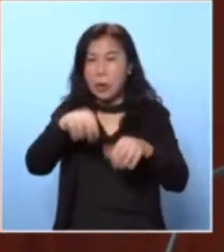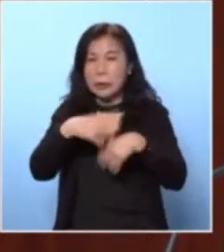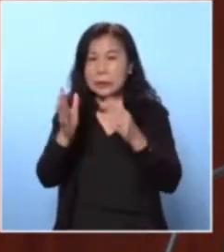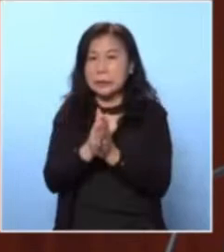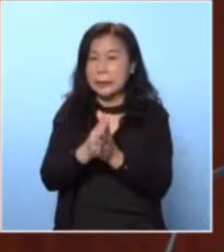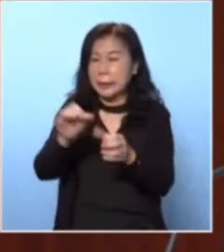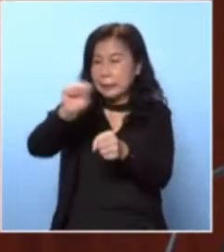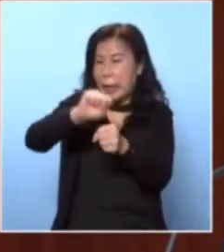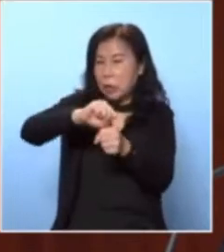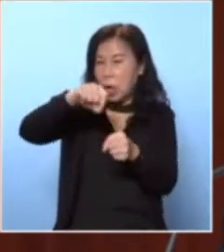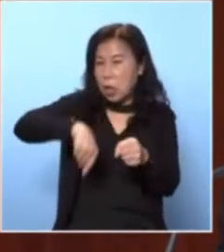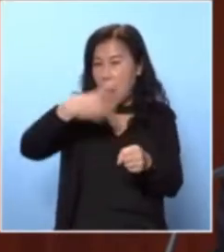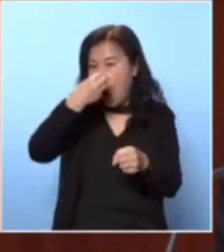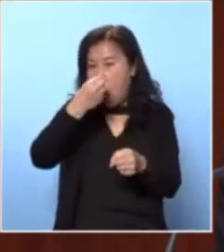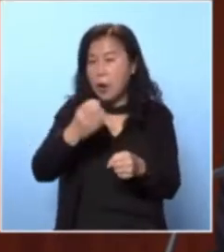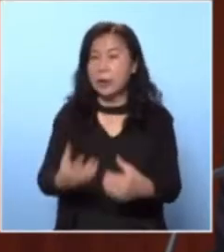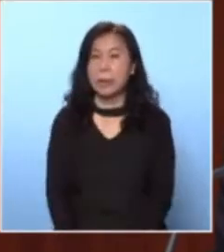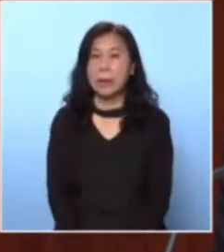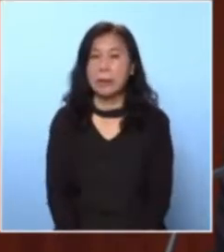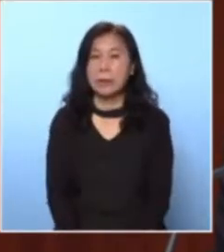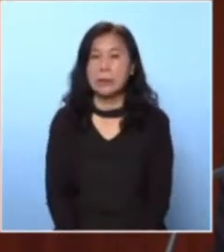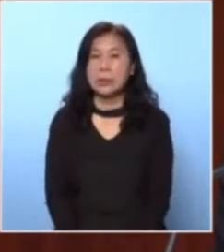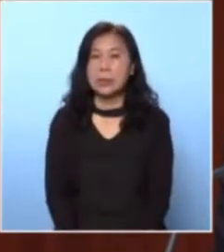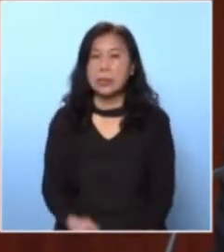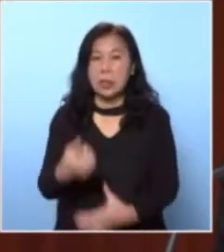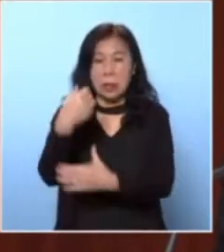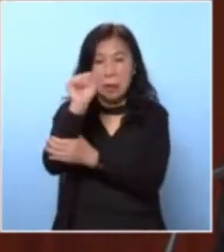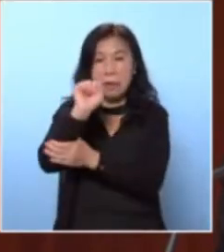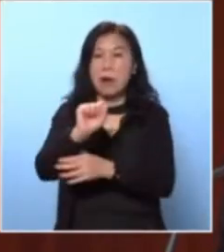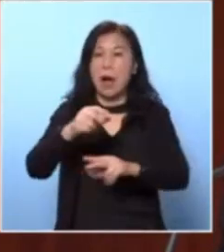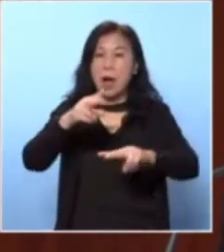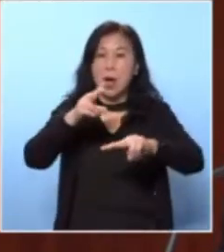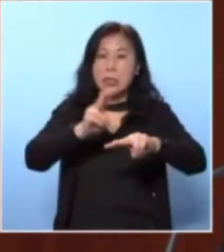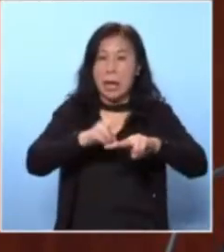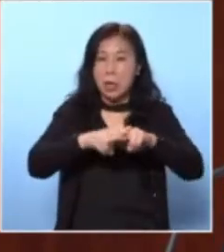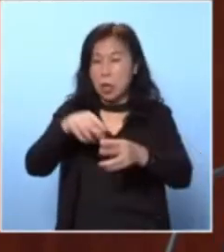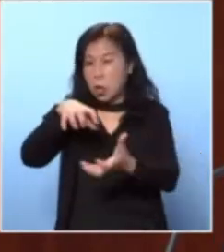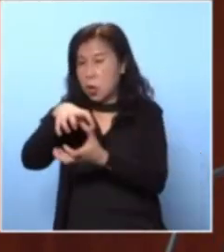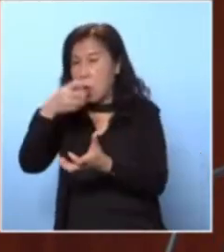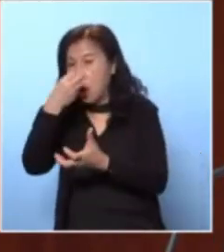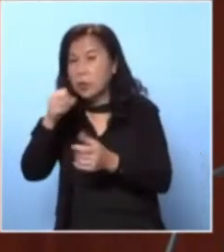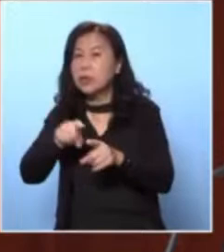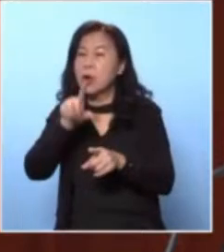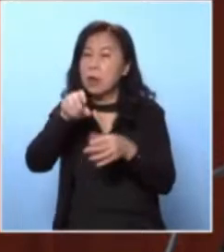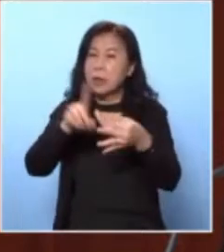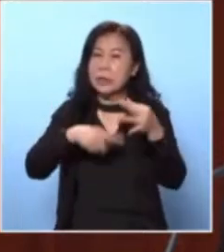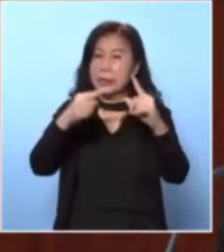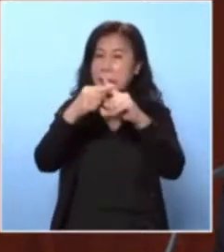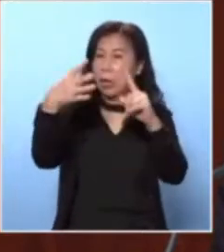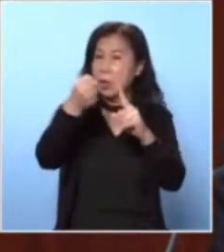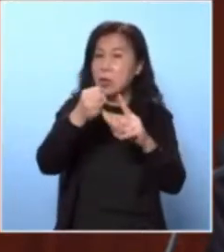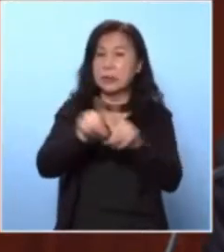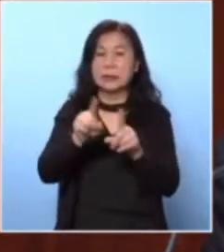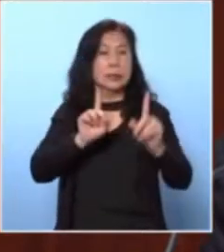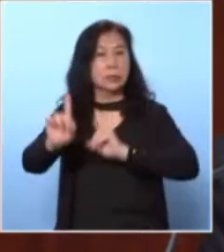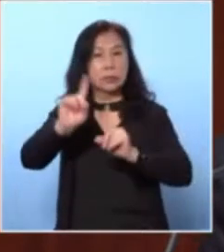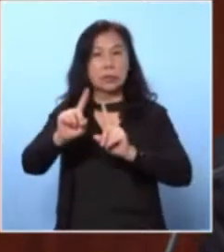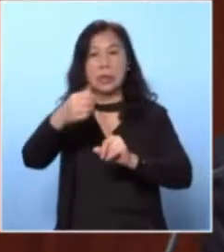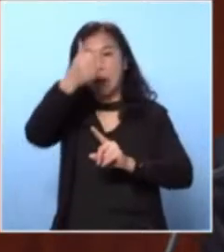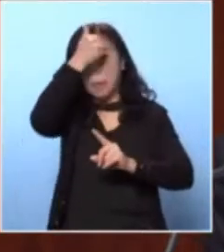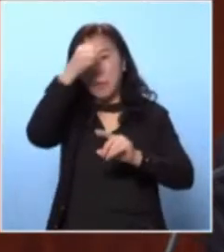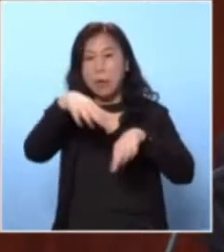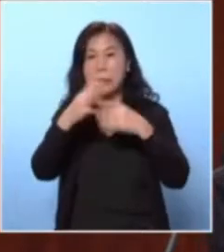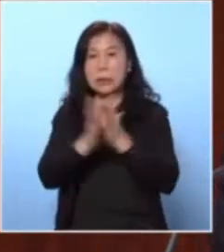anti-government movements overseas looping back to Hong Kong. We should pay particular attention to those anti-China destabilizing activities